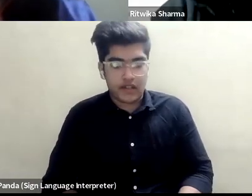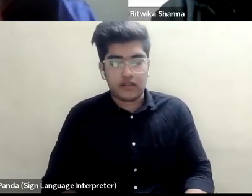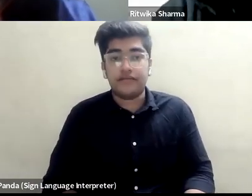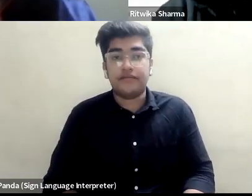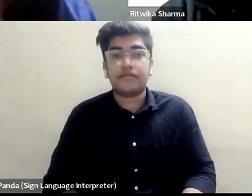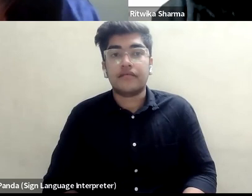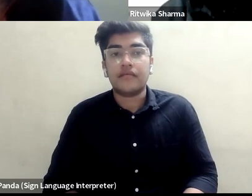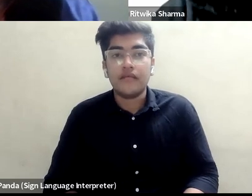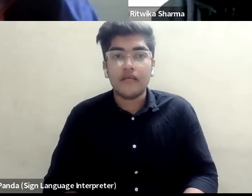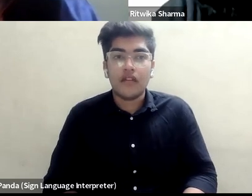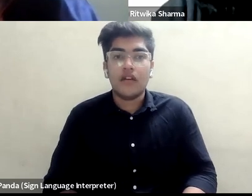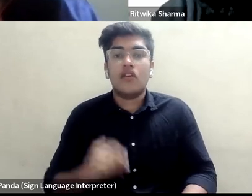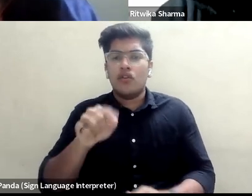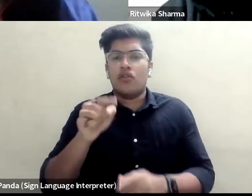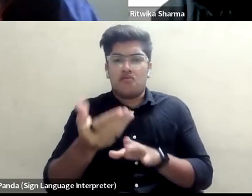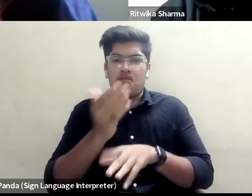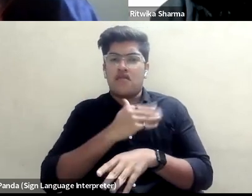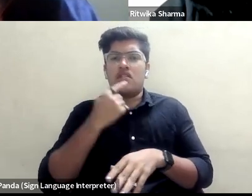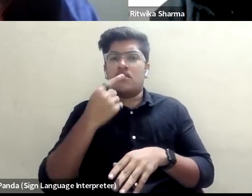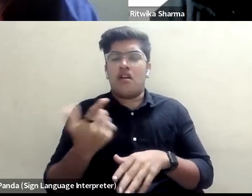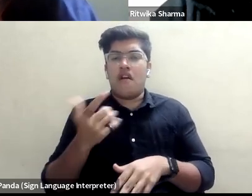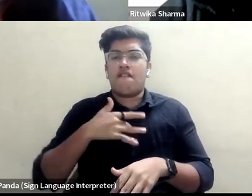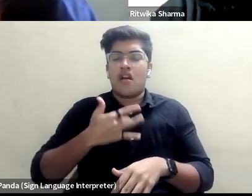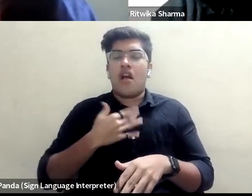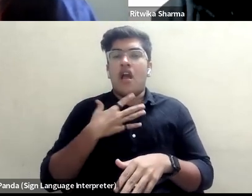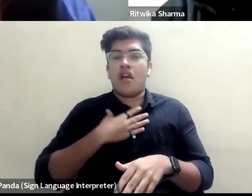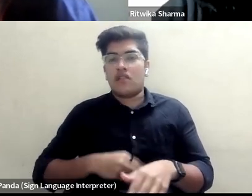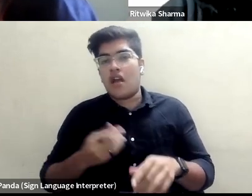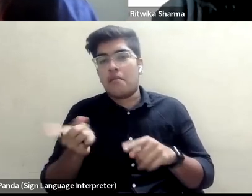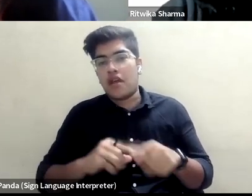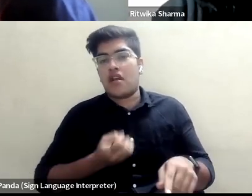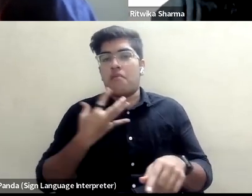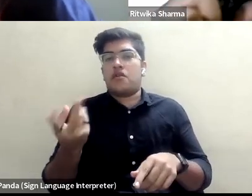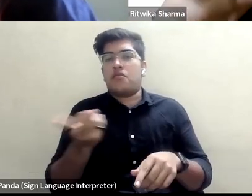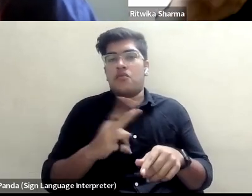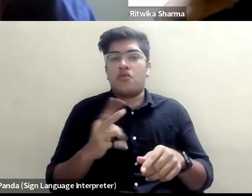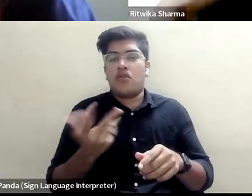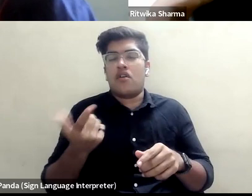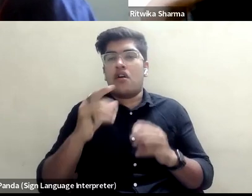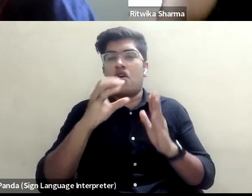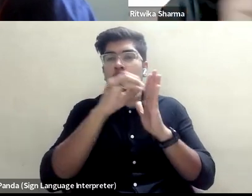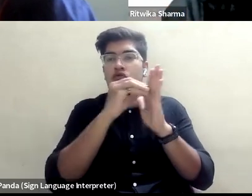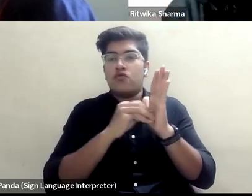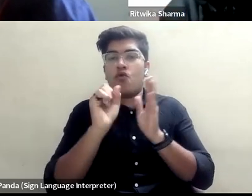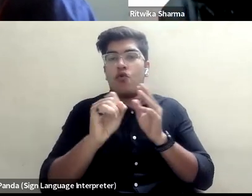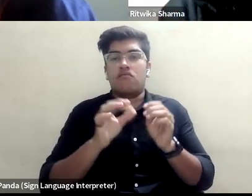What you just said, Afreen, actually makes me both happy and sad when I think about the Constitution and its reach. But I'll just probe you again a little further.